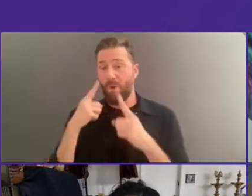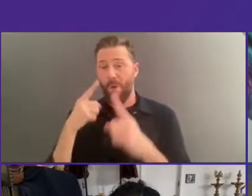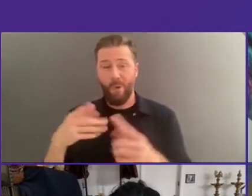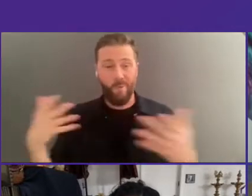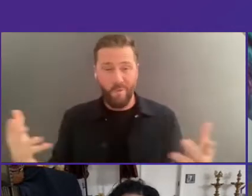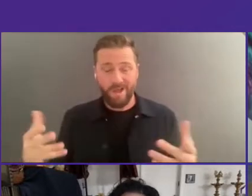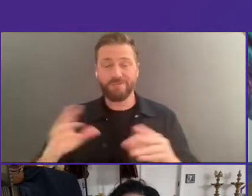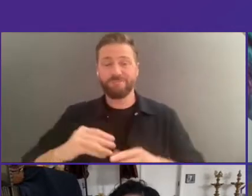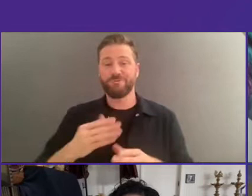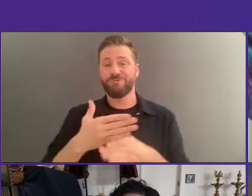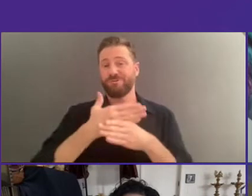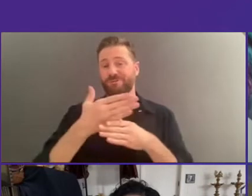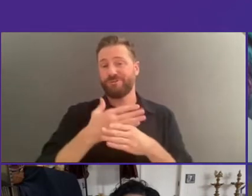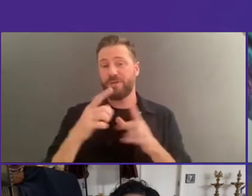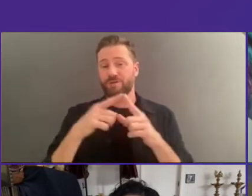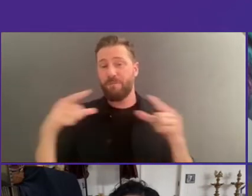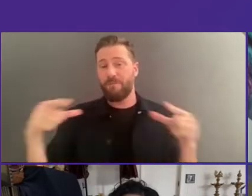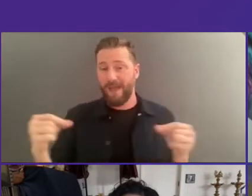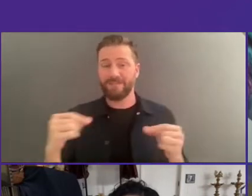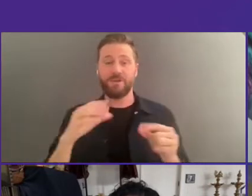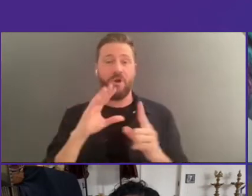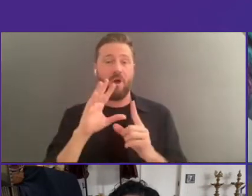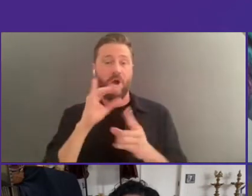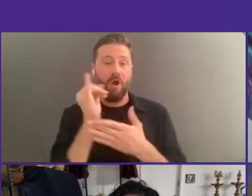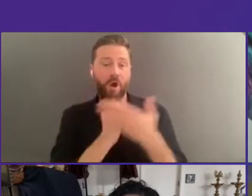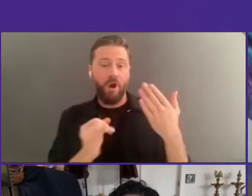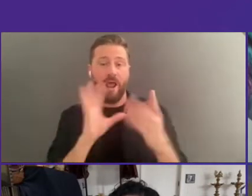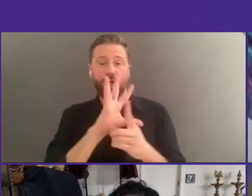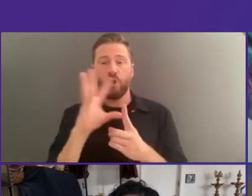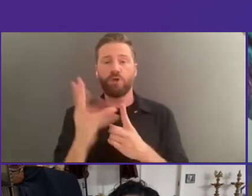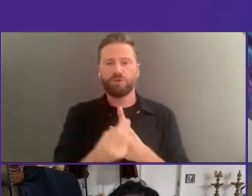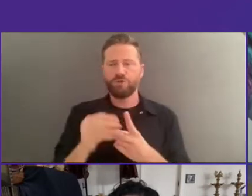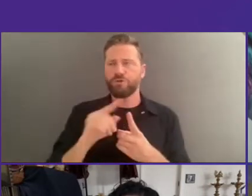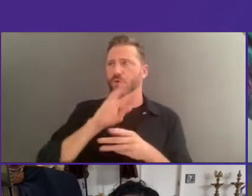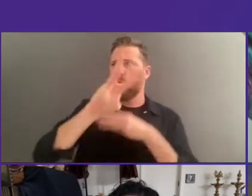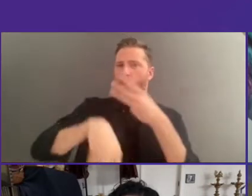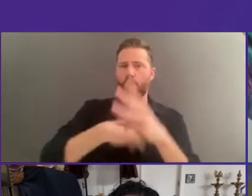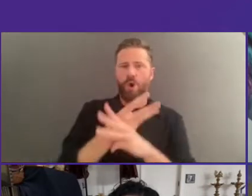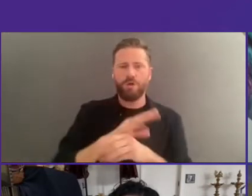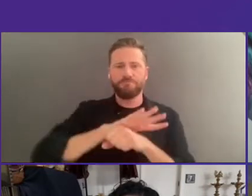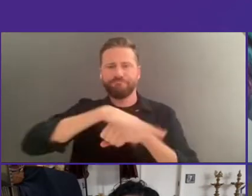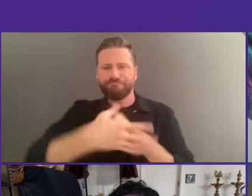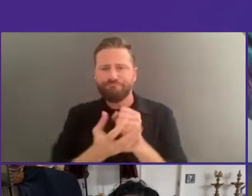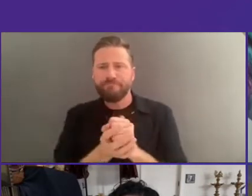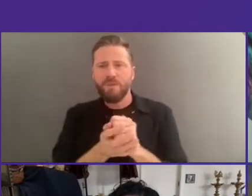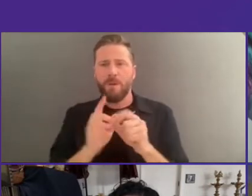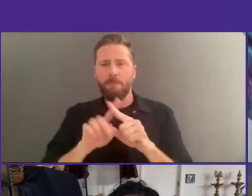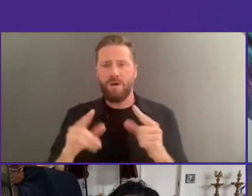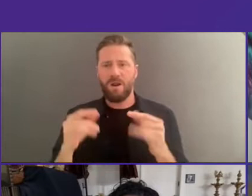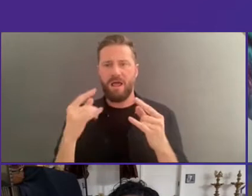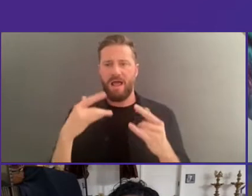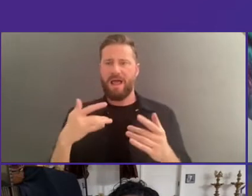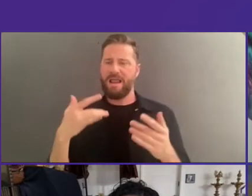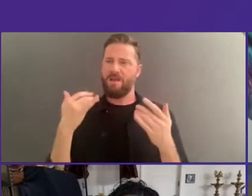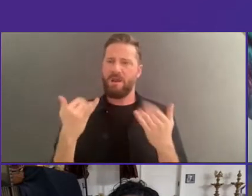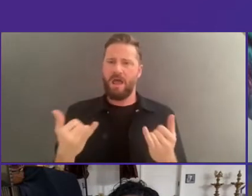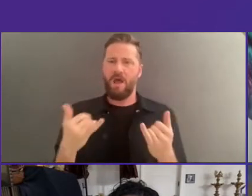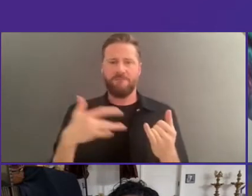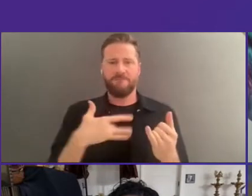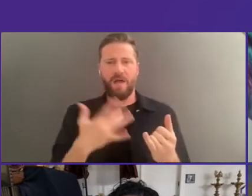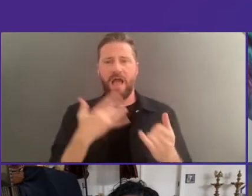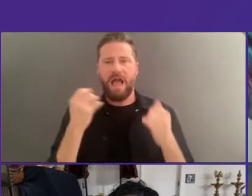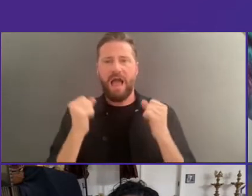world outside of Japan. But I soon realized I cannot accomplish my mission